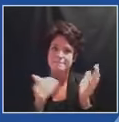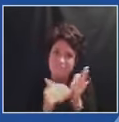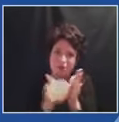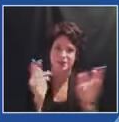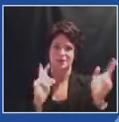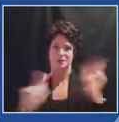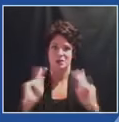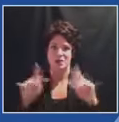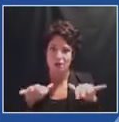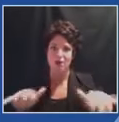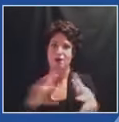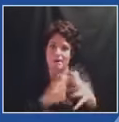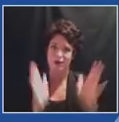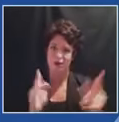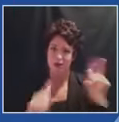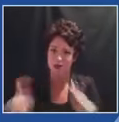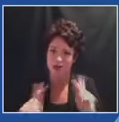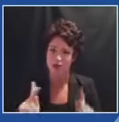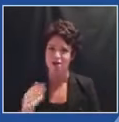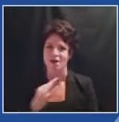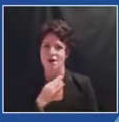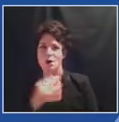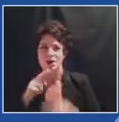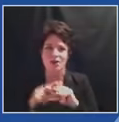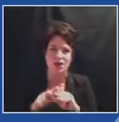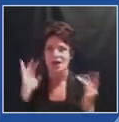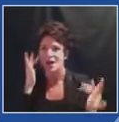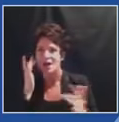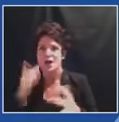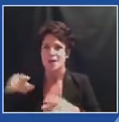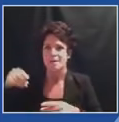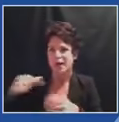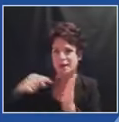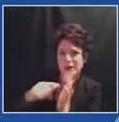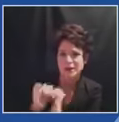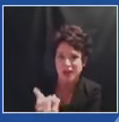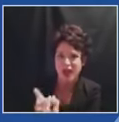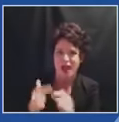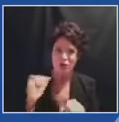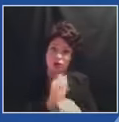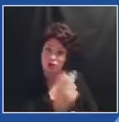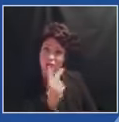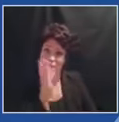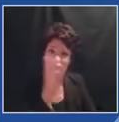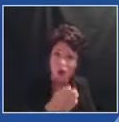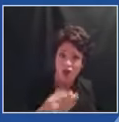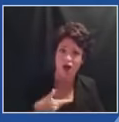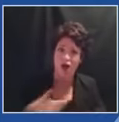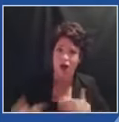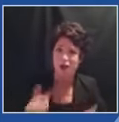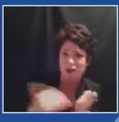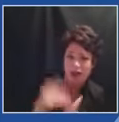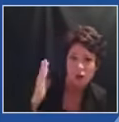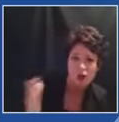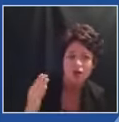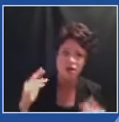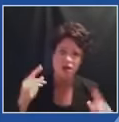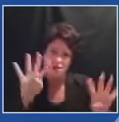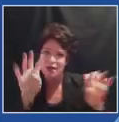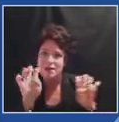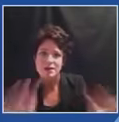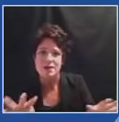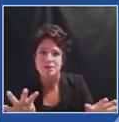wondering when or if their job will come back, or worried about how to pay the bills in the meantime. Trump wants to declare his health